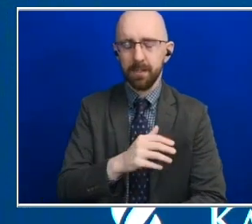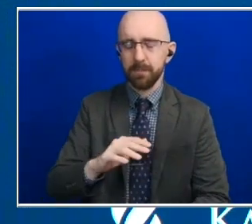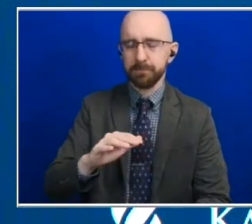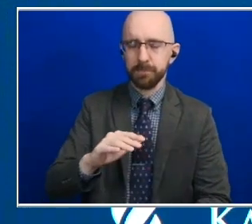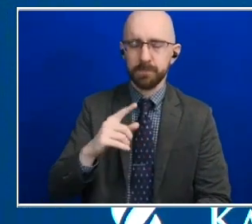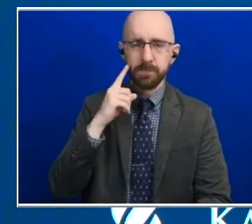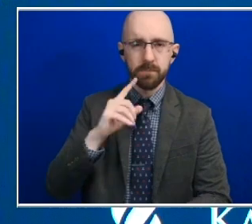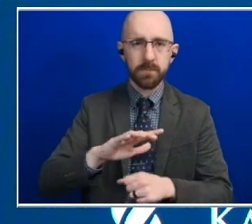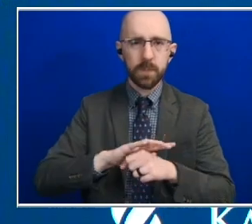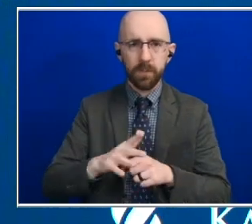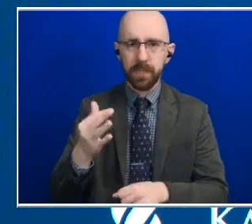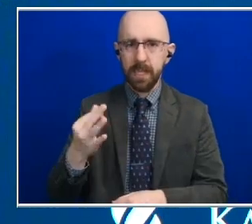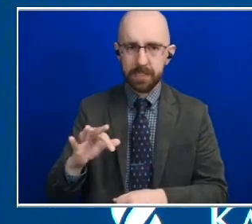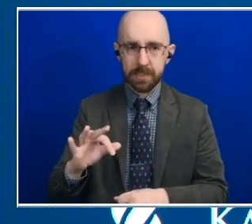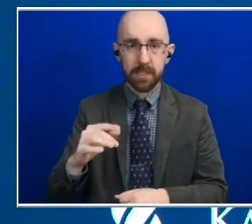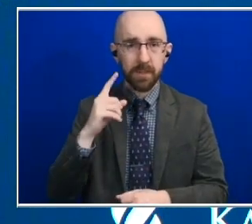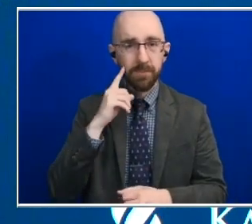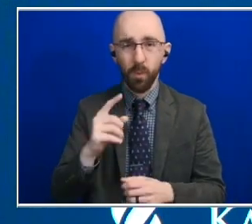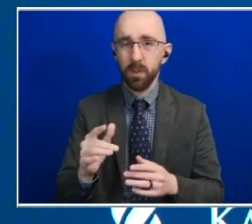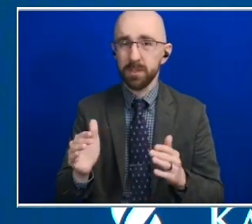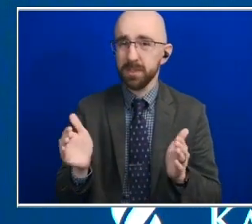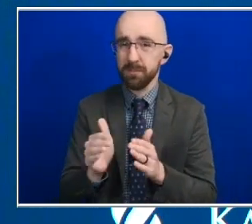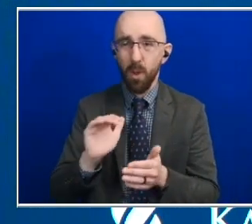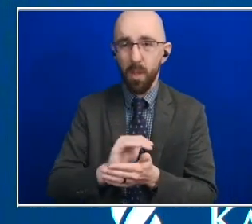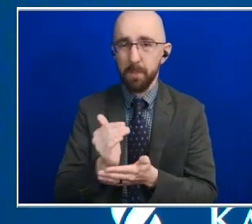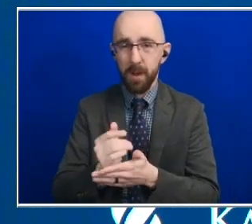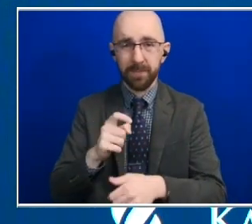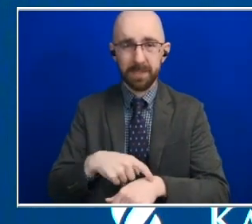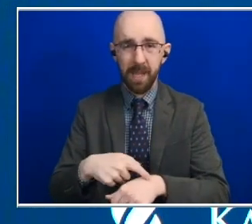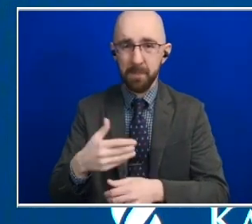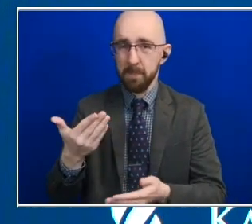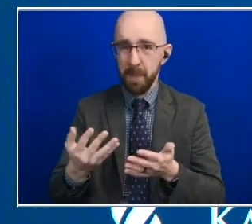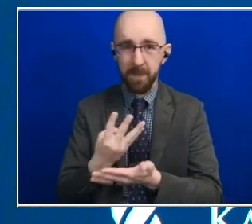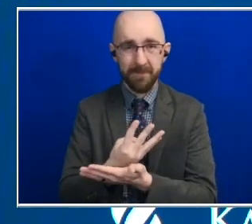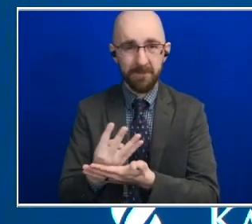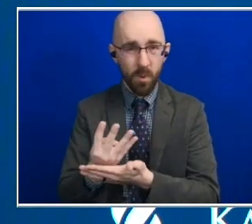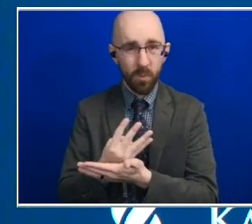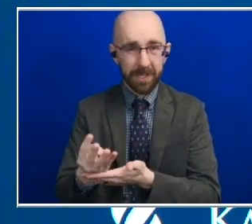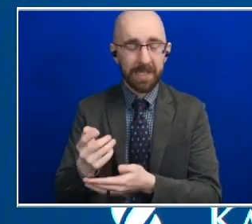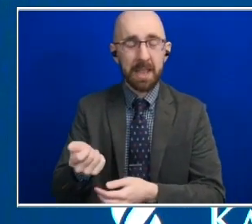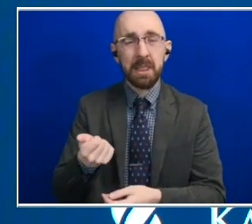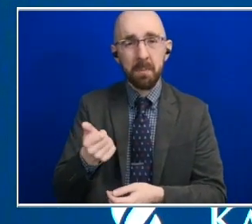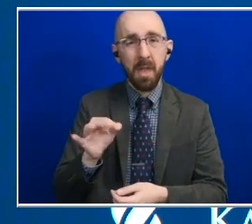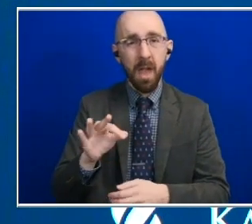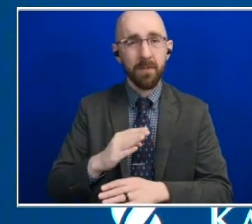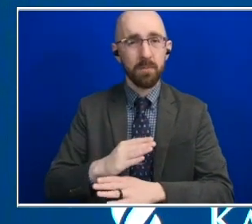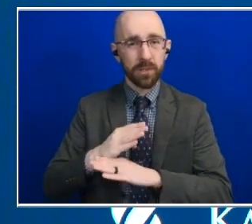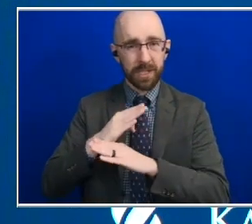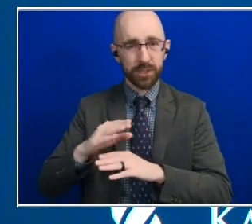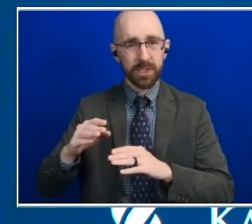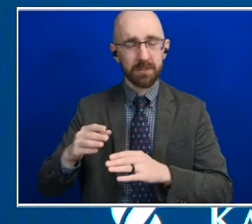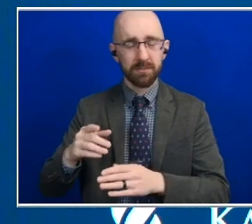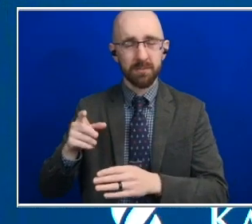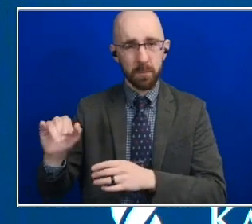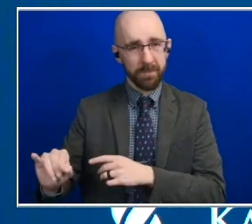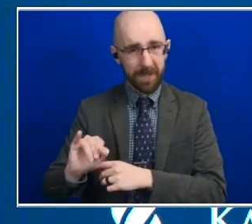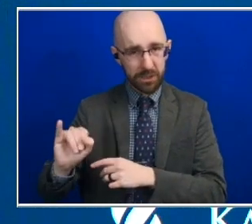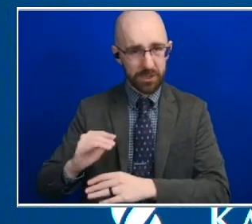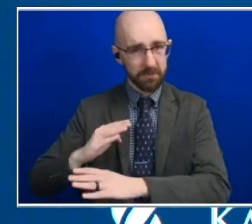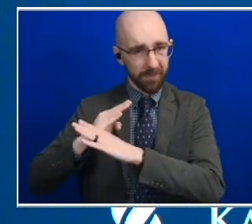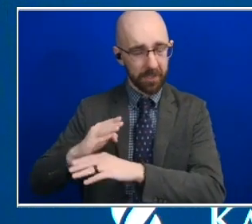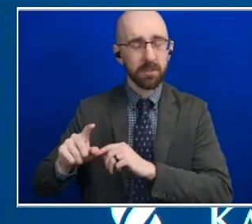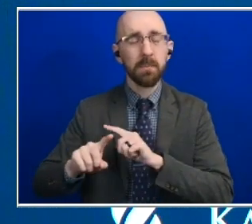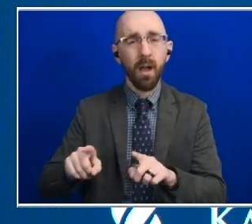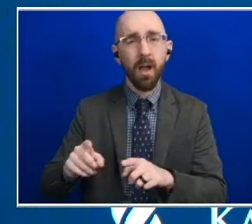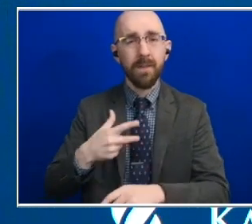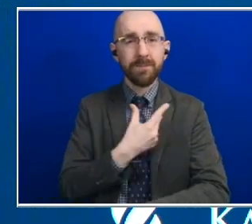for a very small amount of time, for maybe 4 weeks. There is a little bit of protection against infection, but vaccines are really made to protect